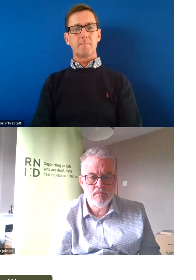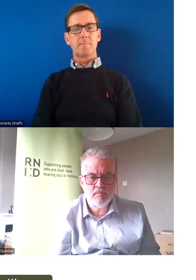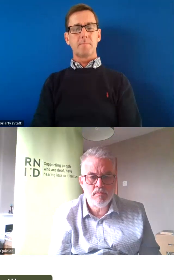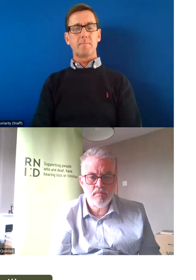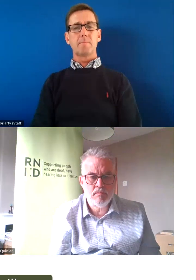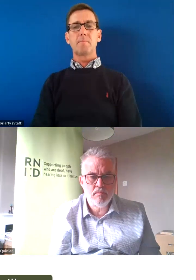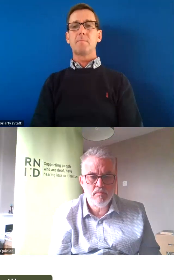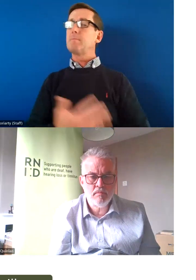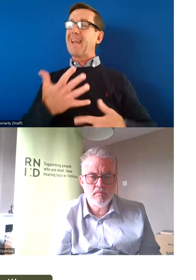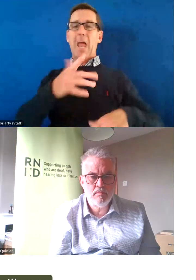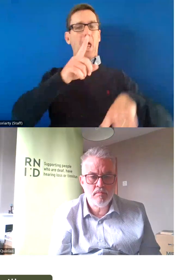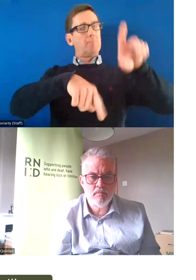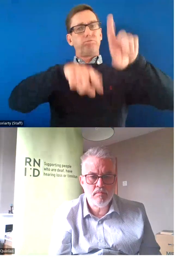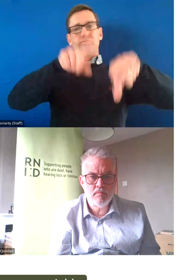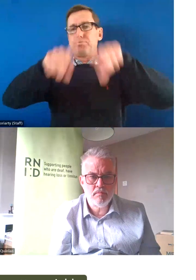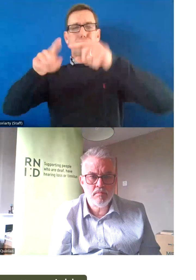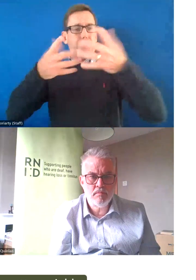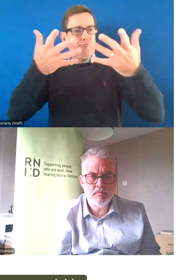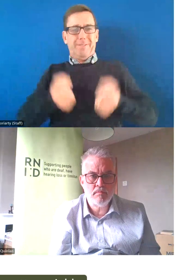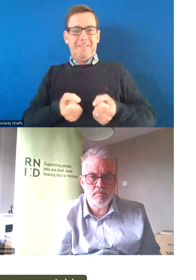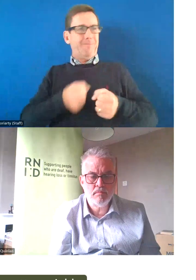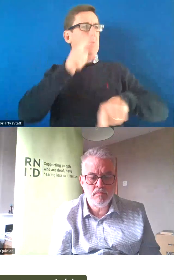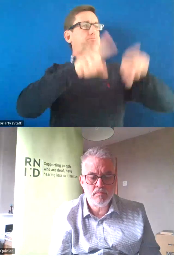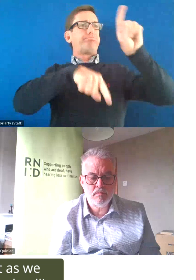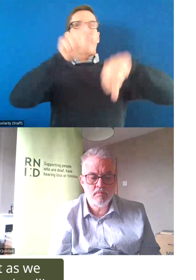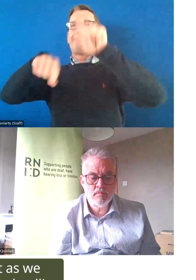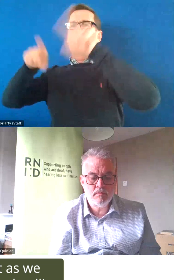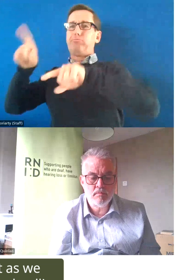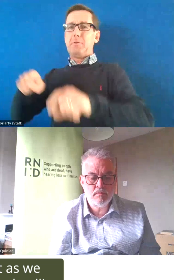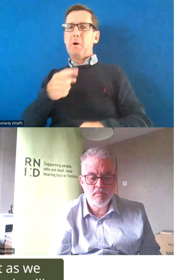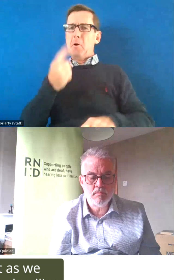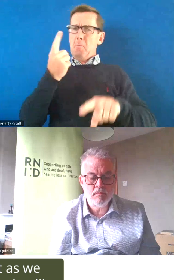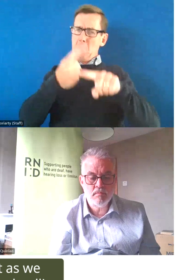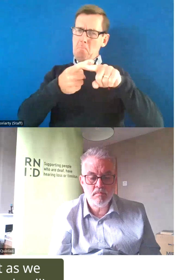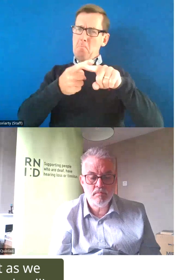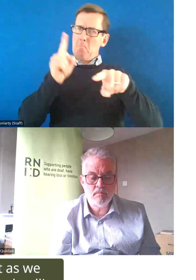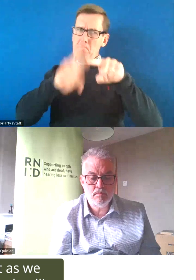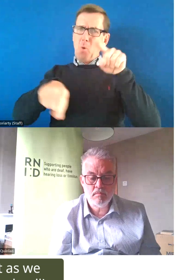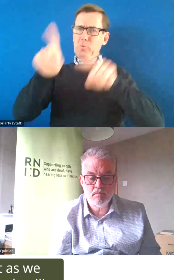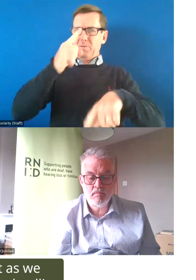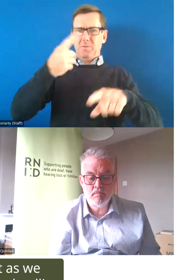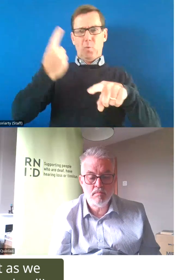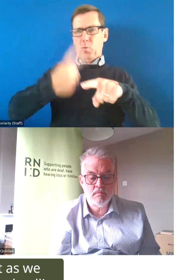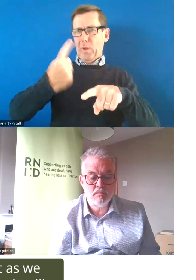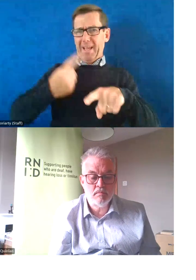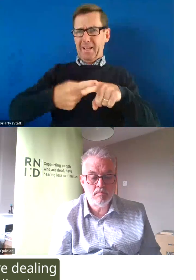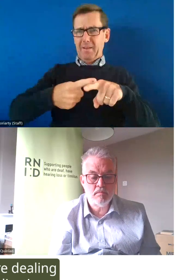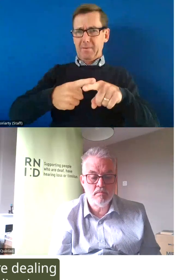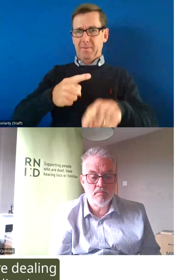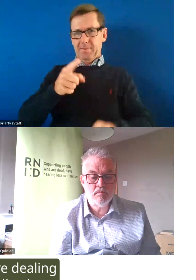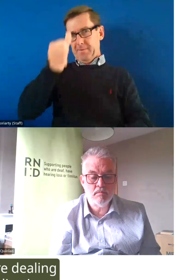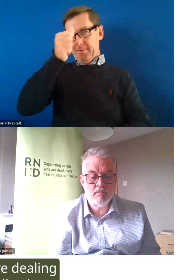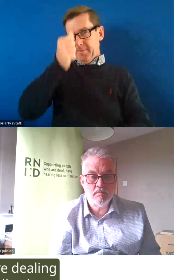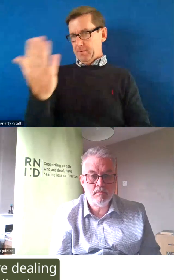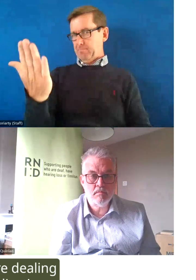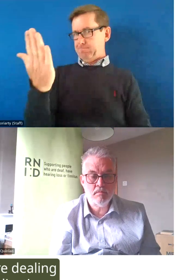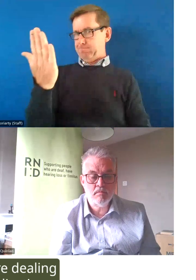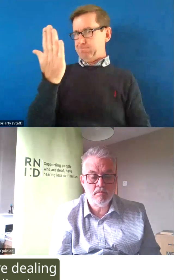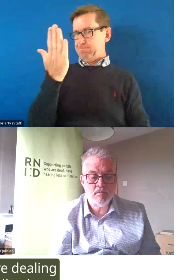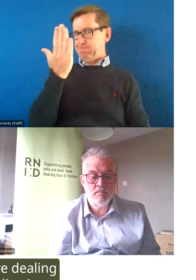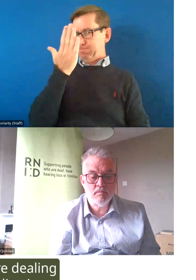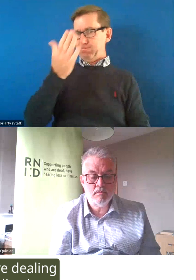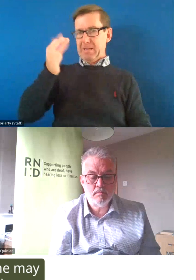It will vary. It will vary. They tend to come pretty quickly. I'm sure that as we get closer to the deadline and councils are